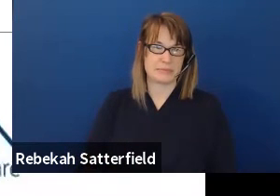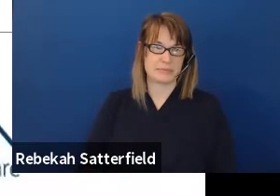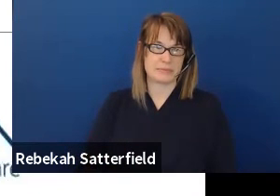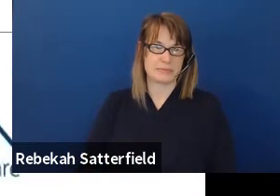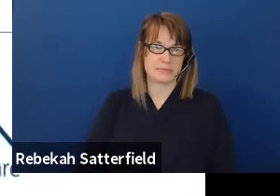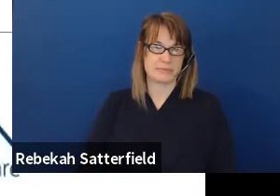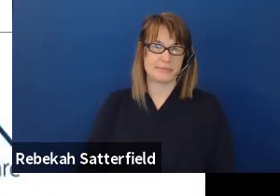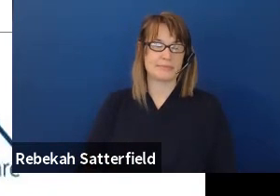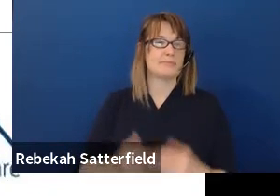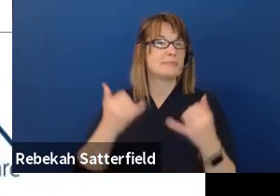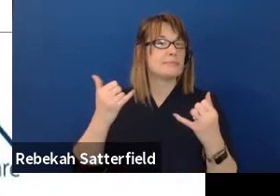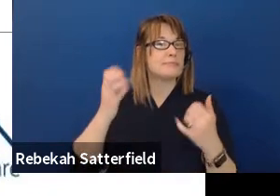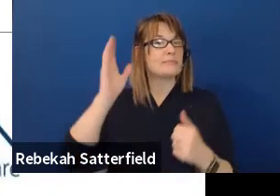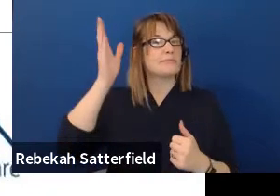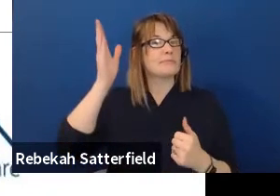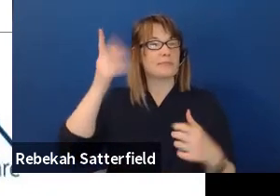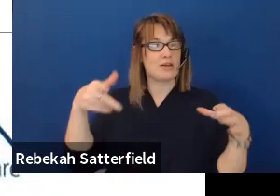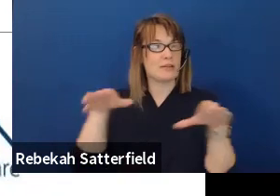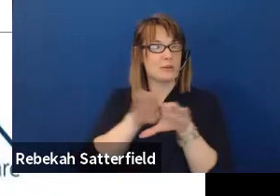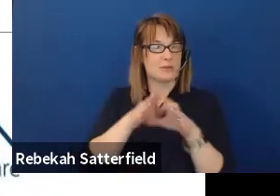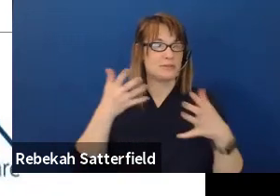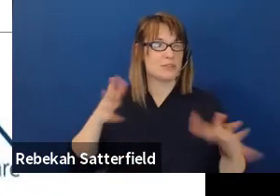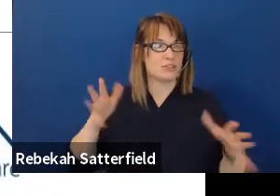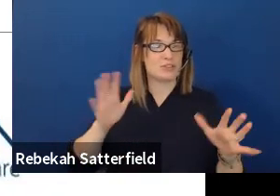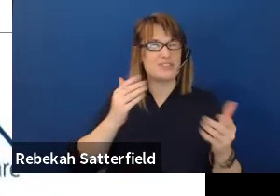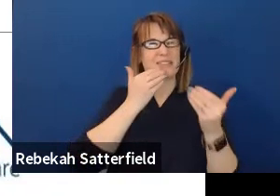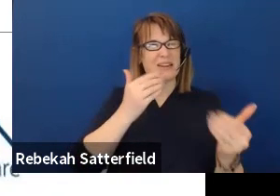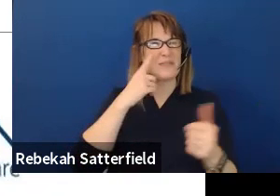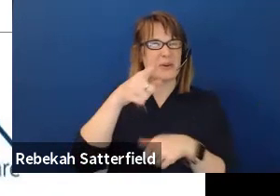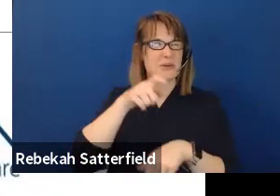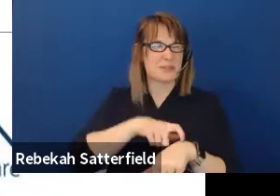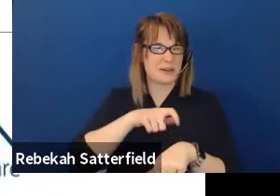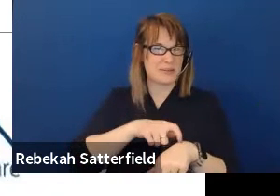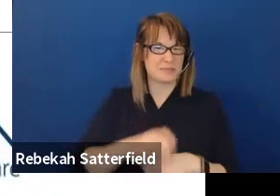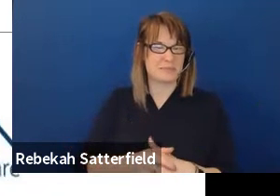This concludes our Learning Lab presentation today. Thank you for your time and